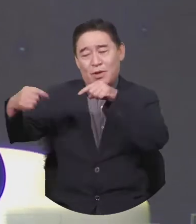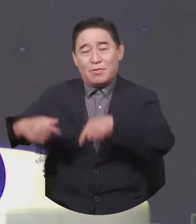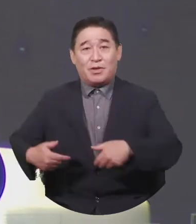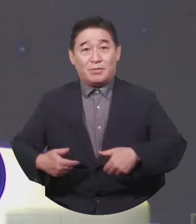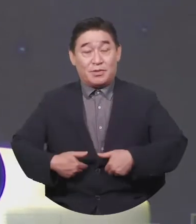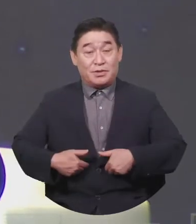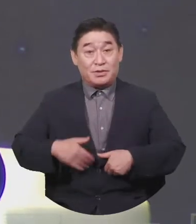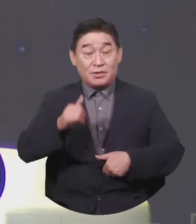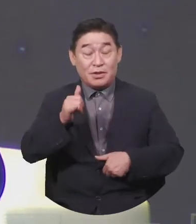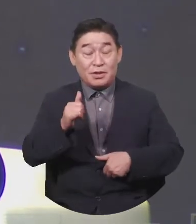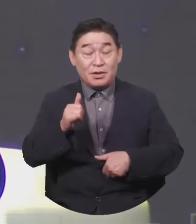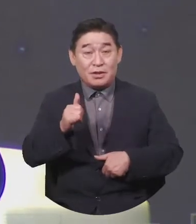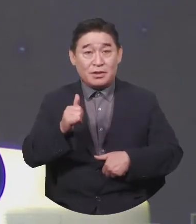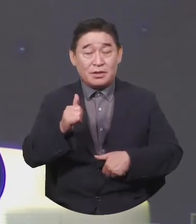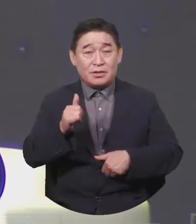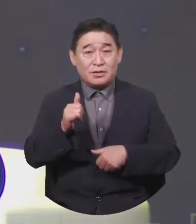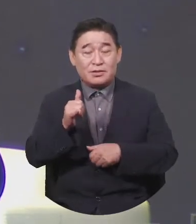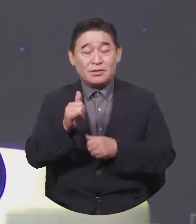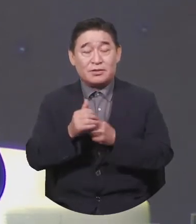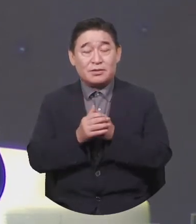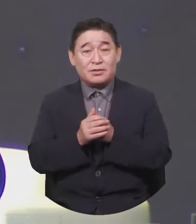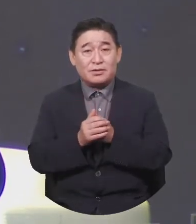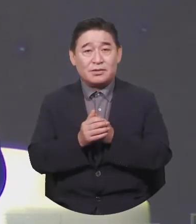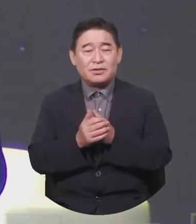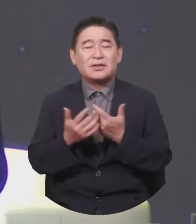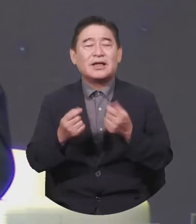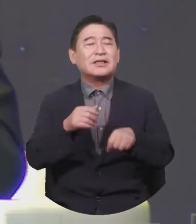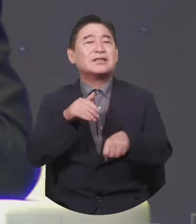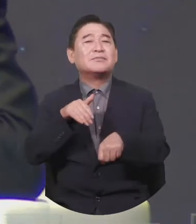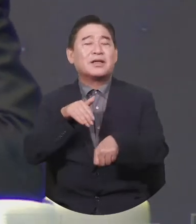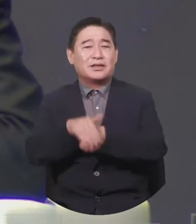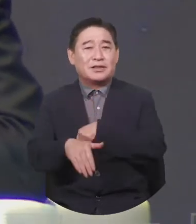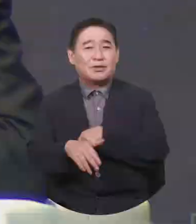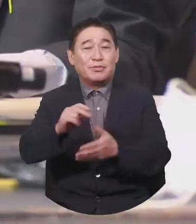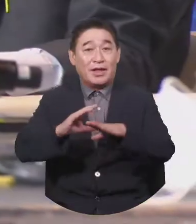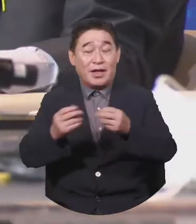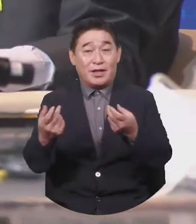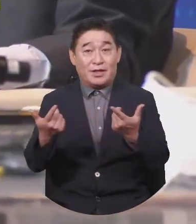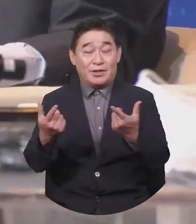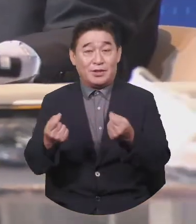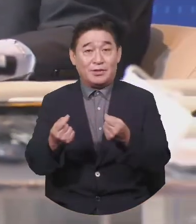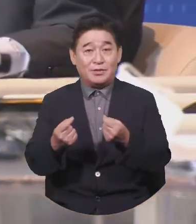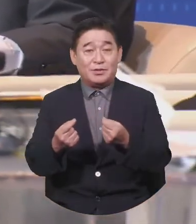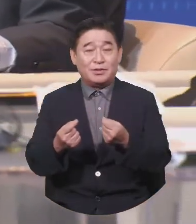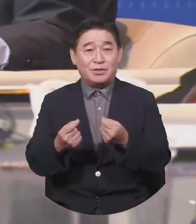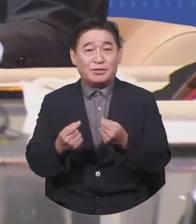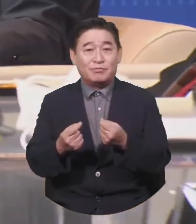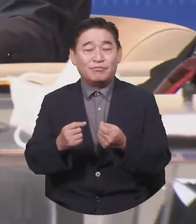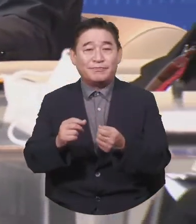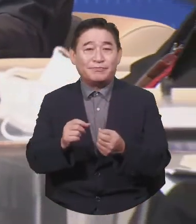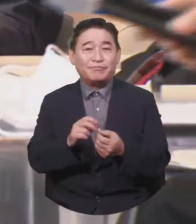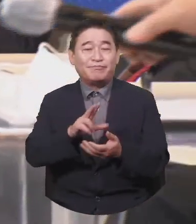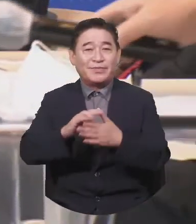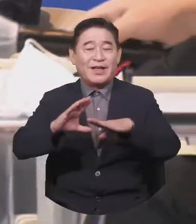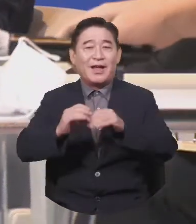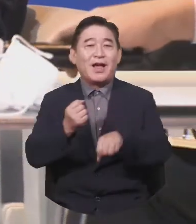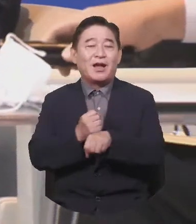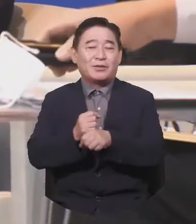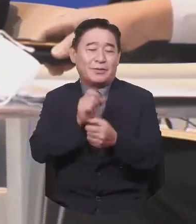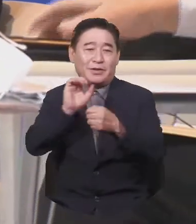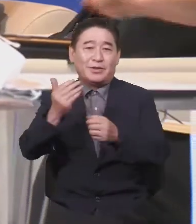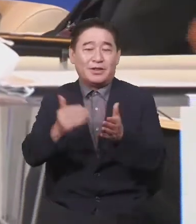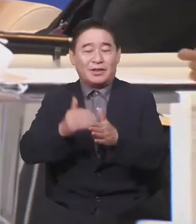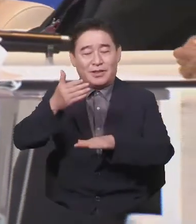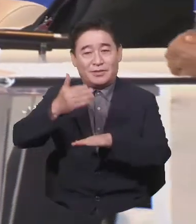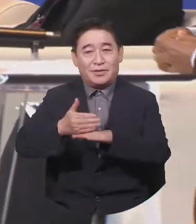the problem which should be solved. Thank you. Thank you so much for your intervention. And actually, one of the things